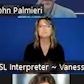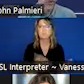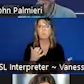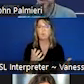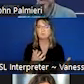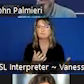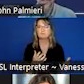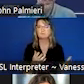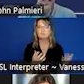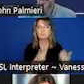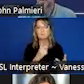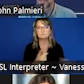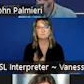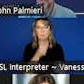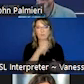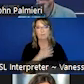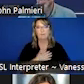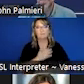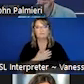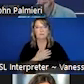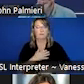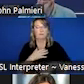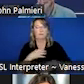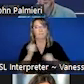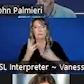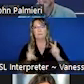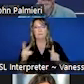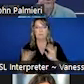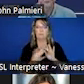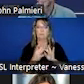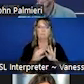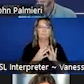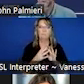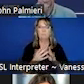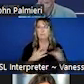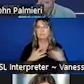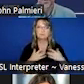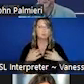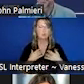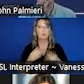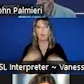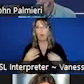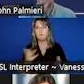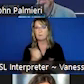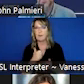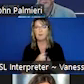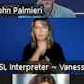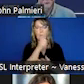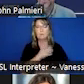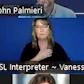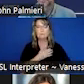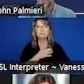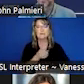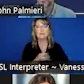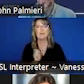convey, certainly appreciation, because a lot of people reached out to us, concerned, offering help. and support. So very much appreciate that. I